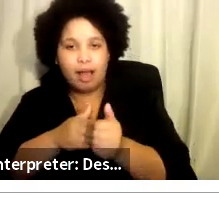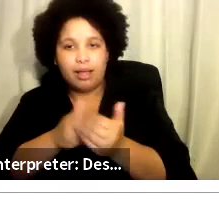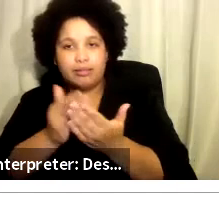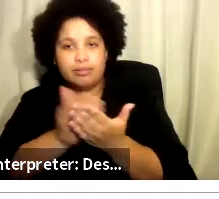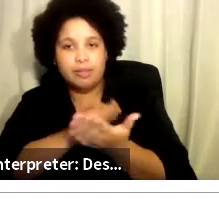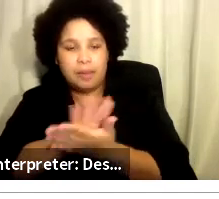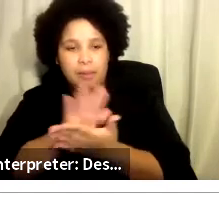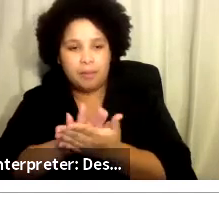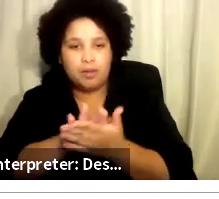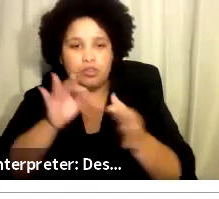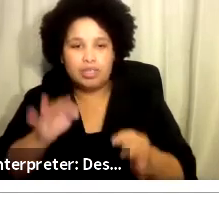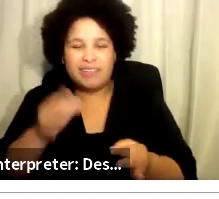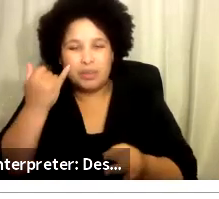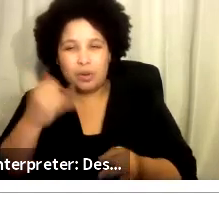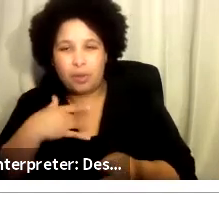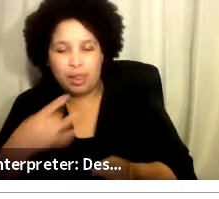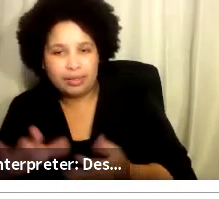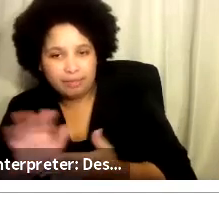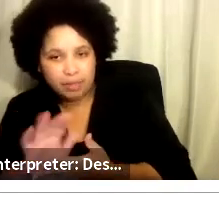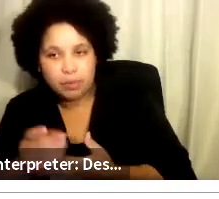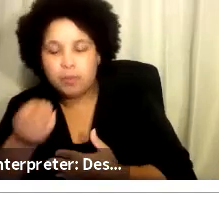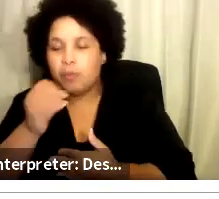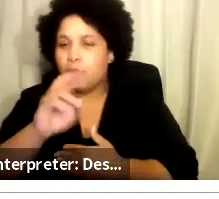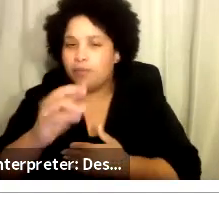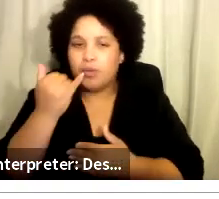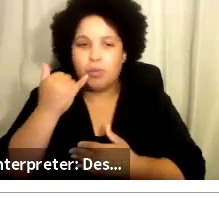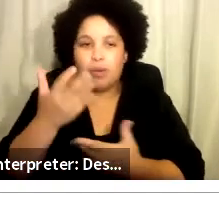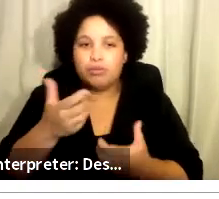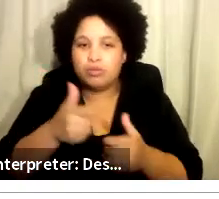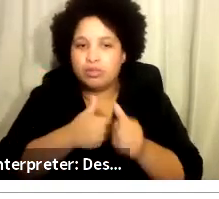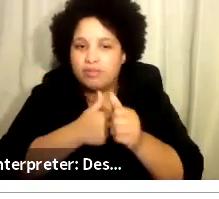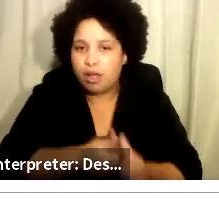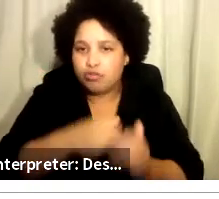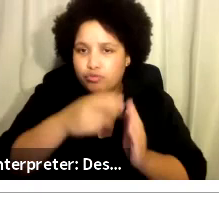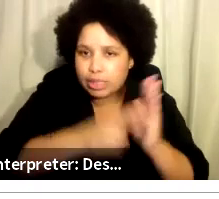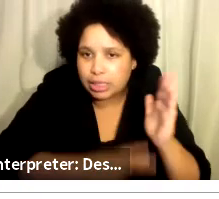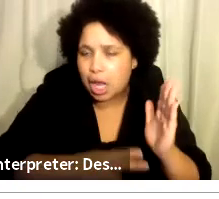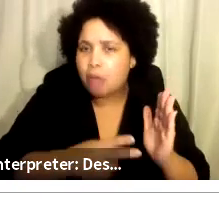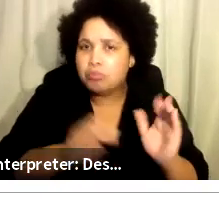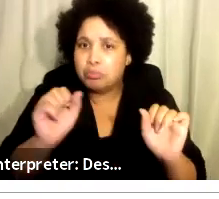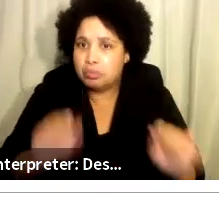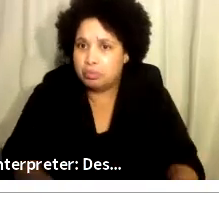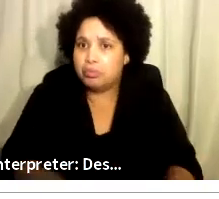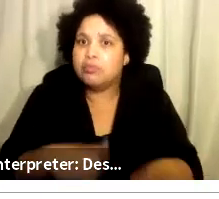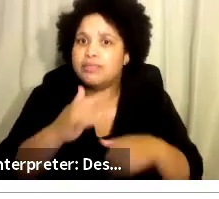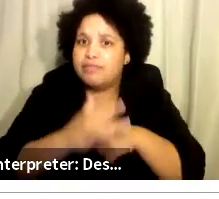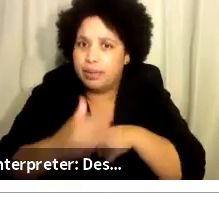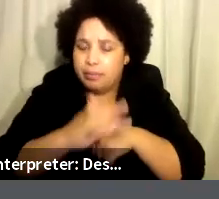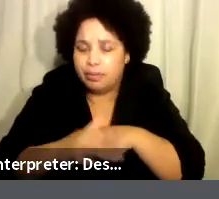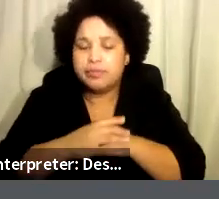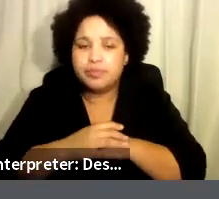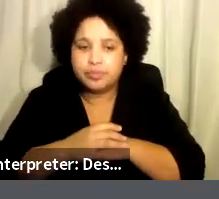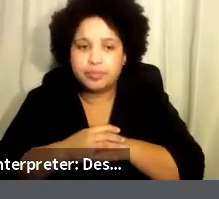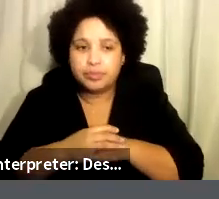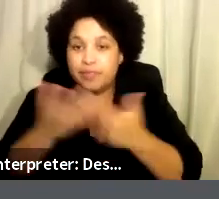If you don't like the video, if you just want to follow the readings, you can also do that. But once you're in the